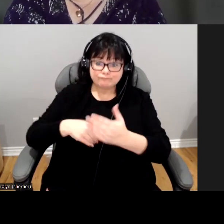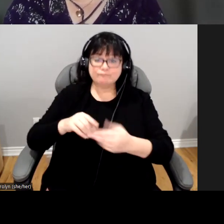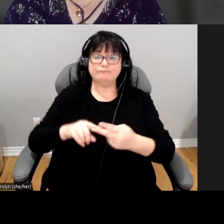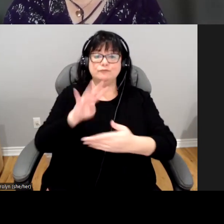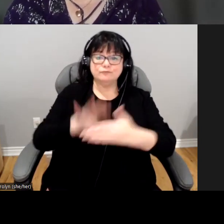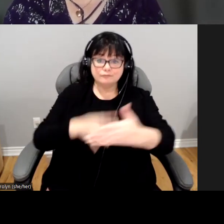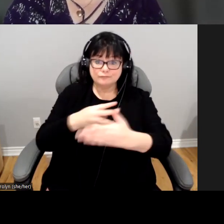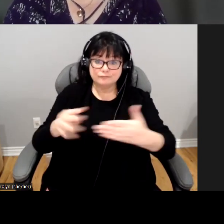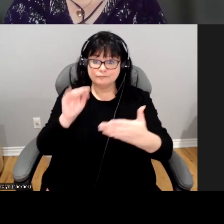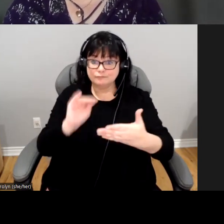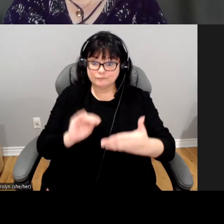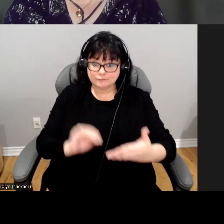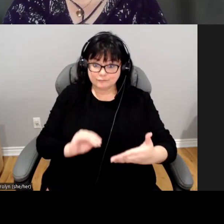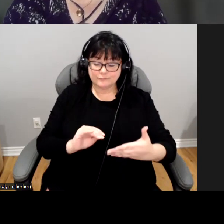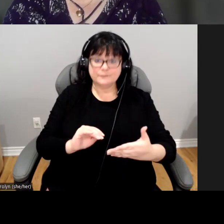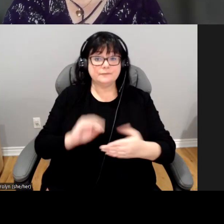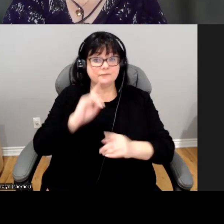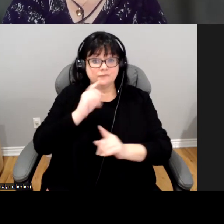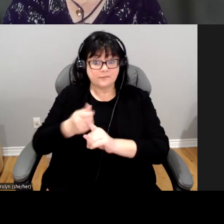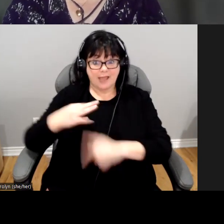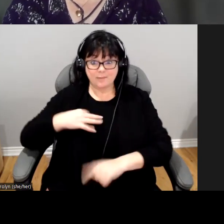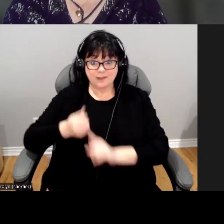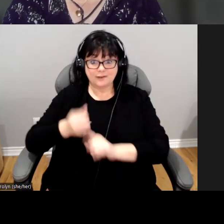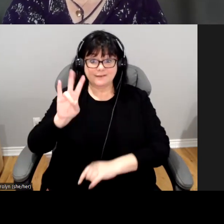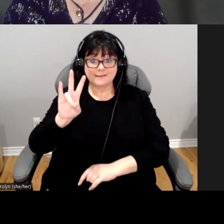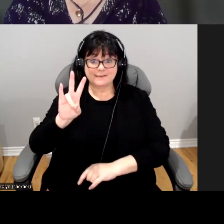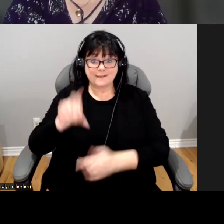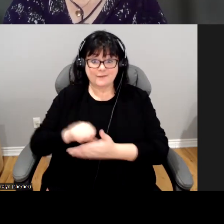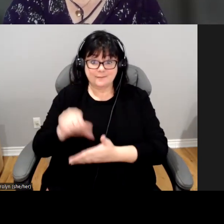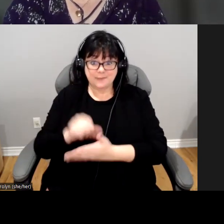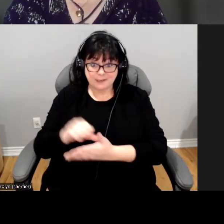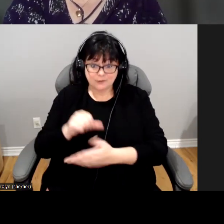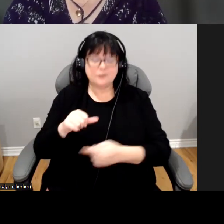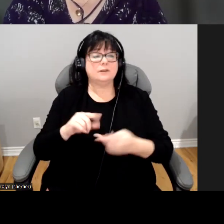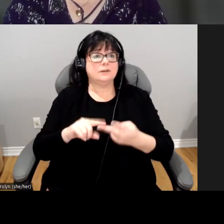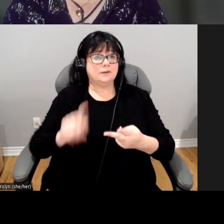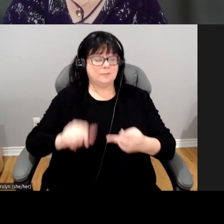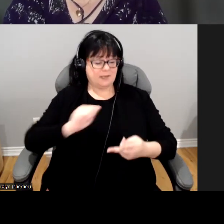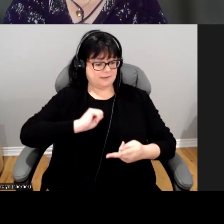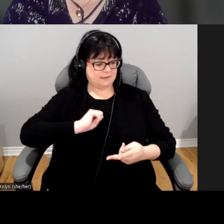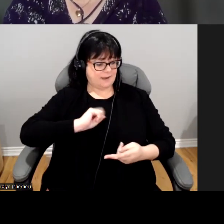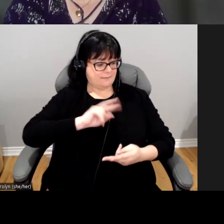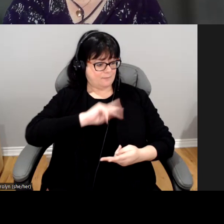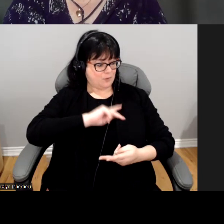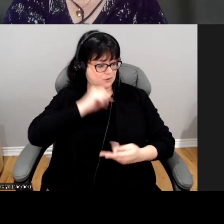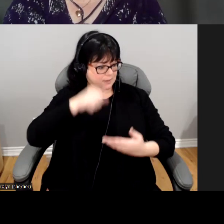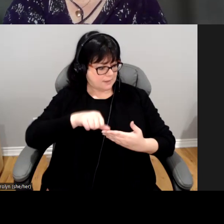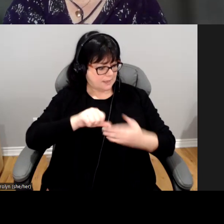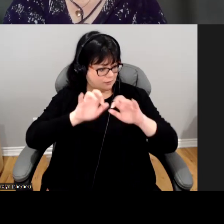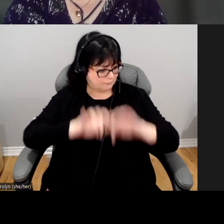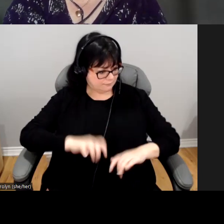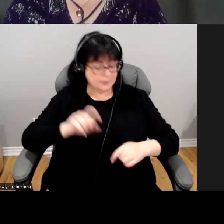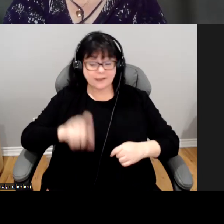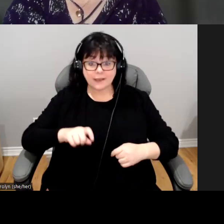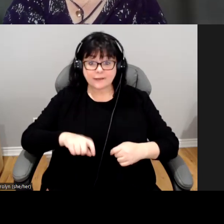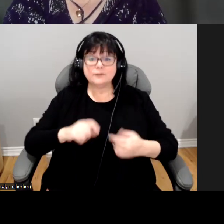Better Jobs Ontario application in and of itself. There's writing a personal letter. There's, looking at the numbers in the budget. So